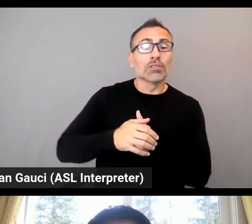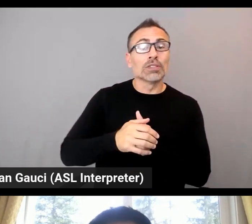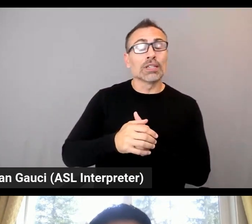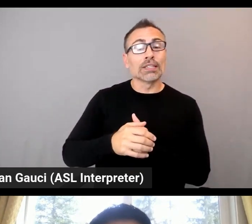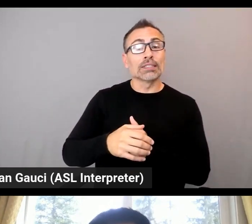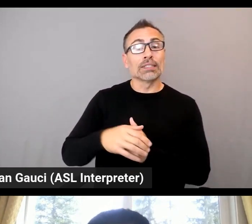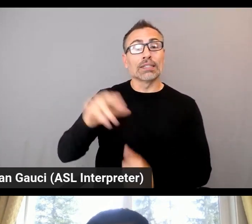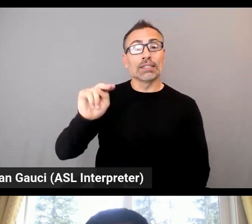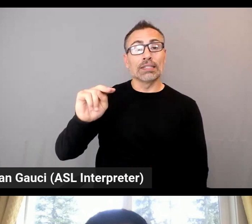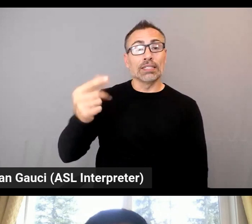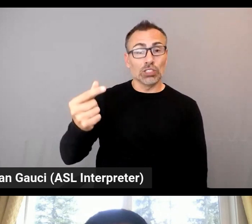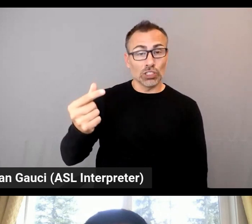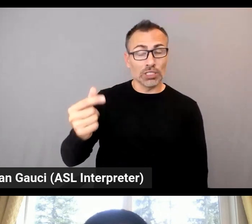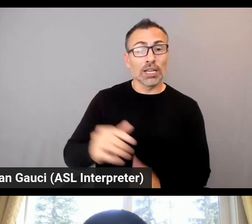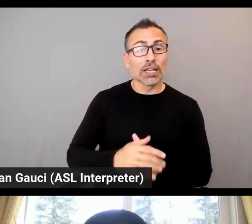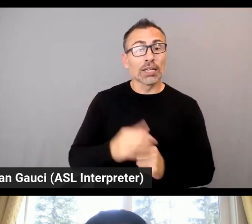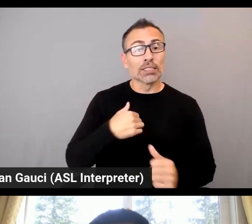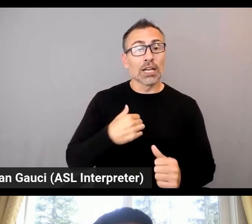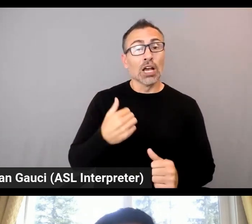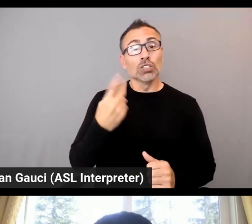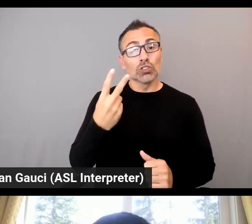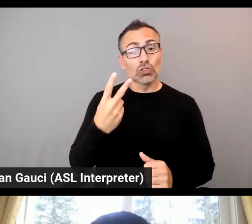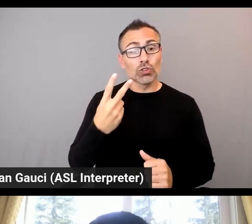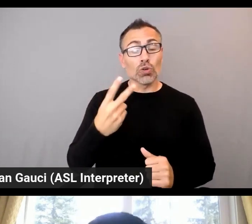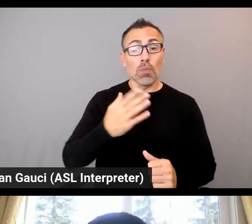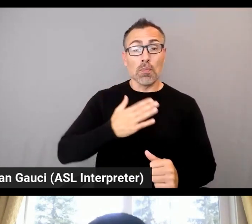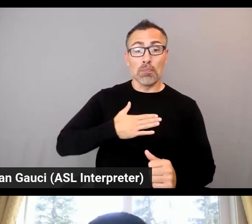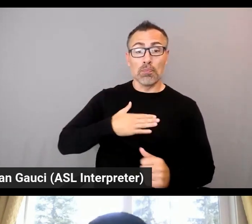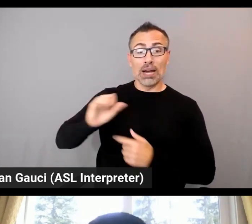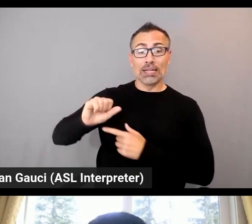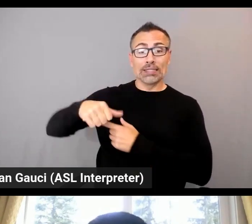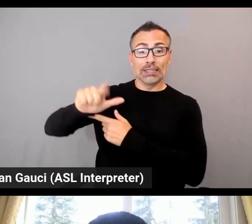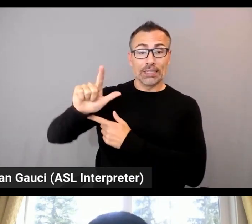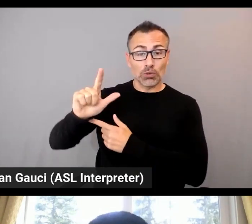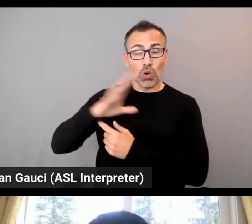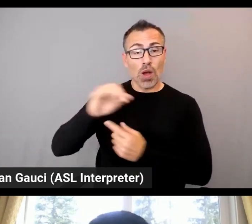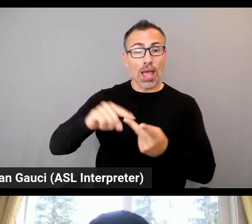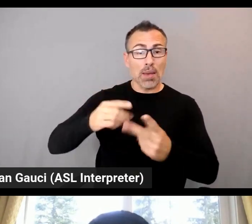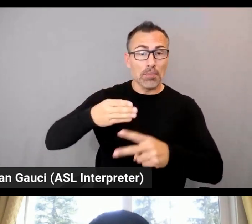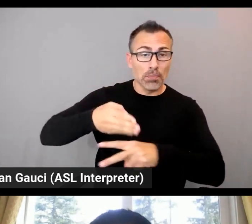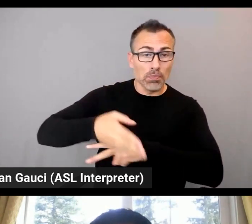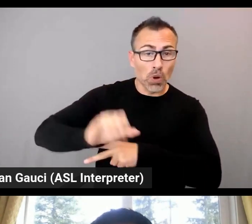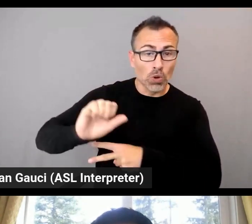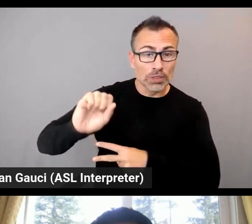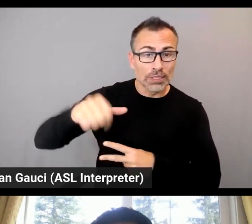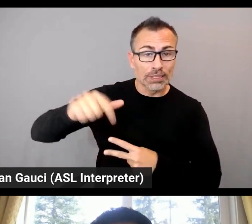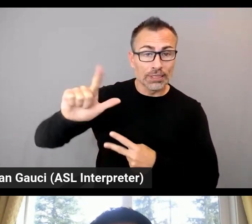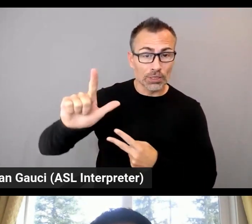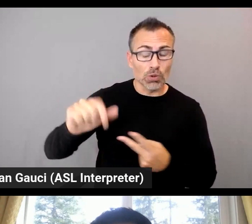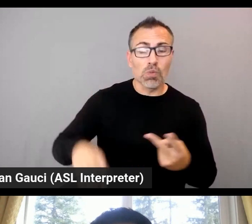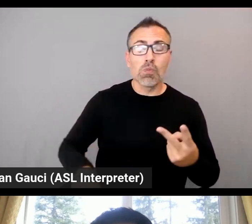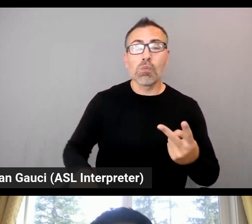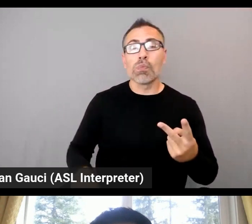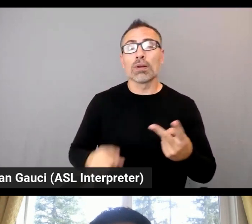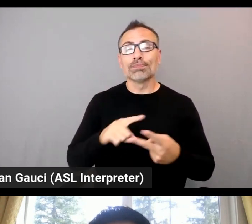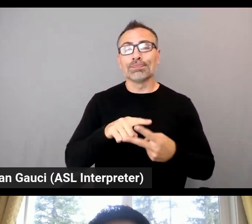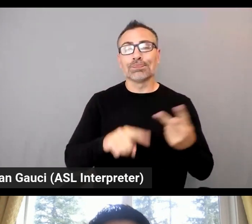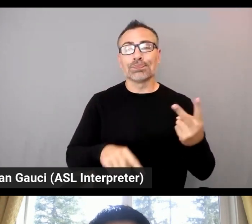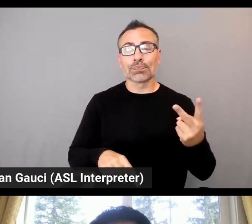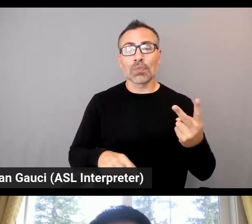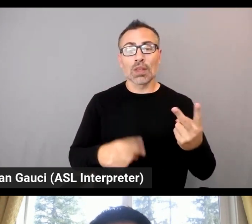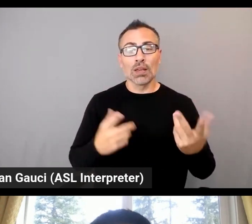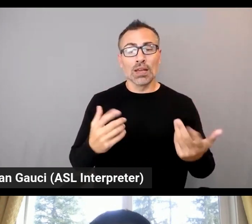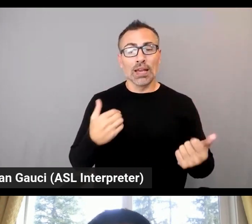flavors, MySQL and PostgreSQL compatibility. It combines the speed and availability